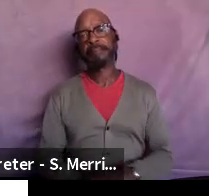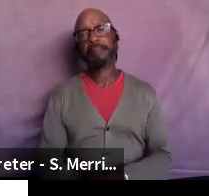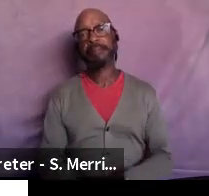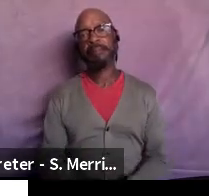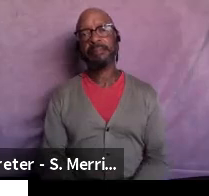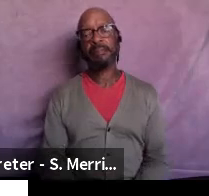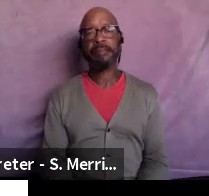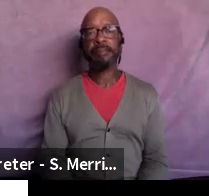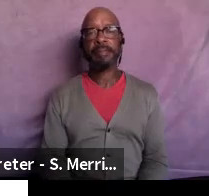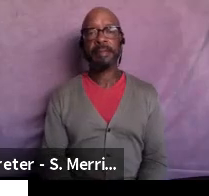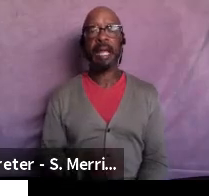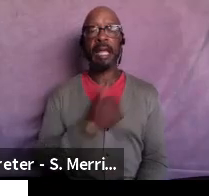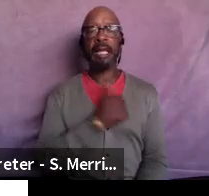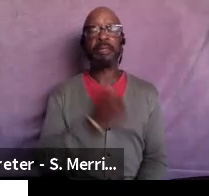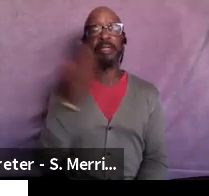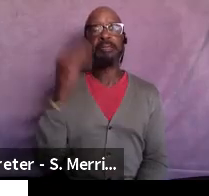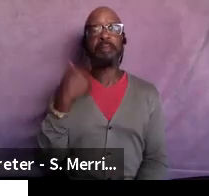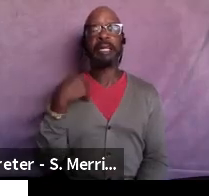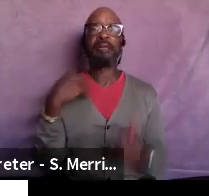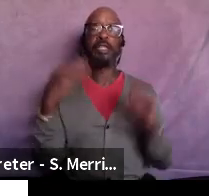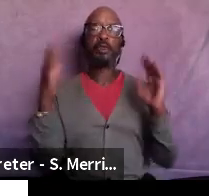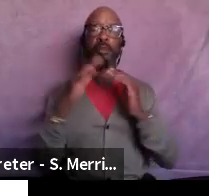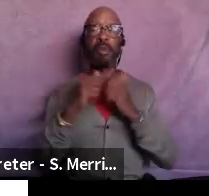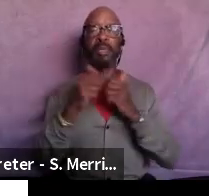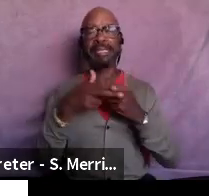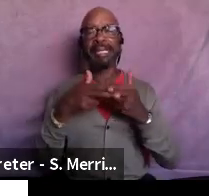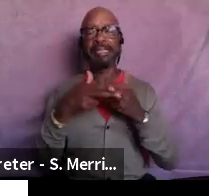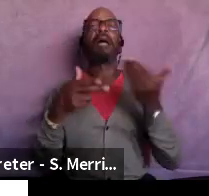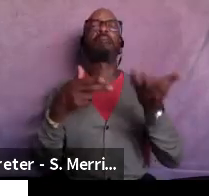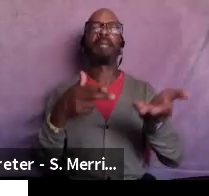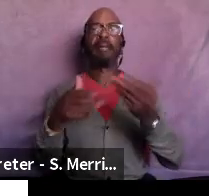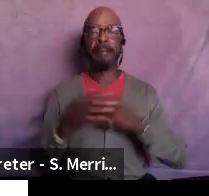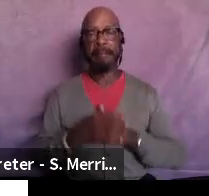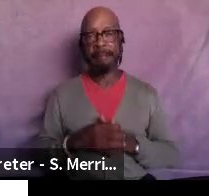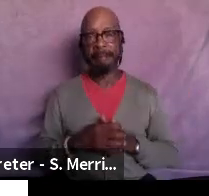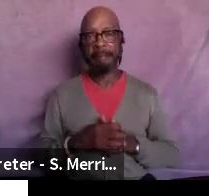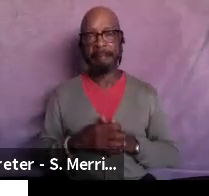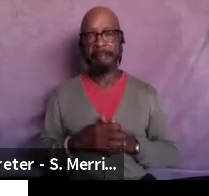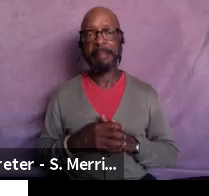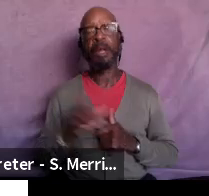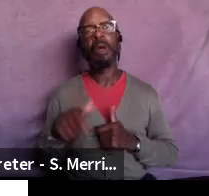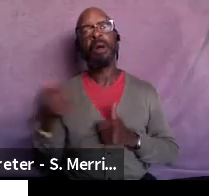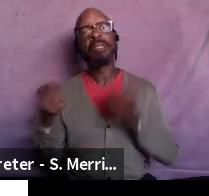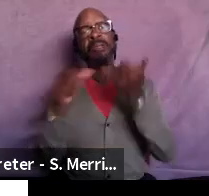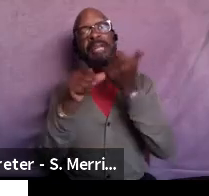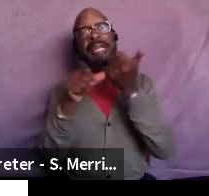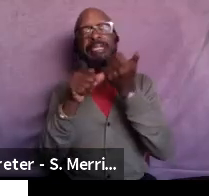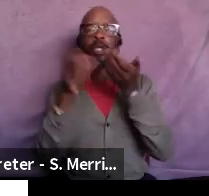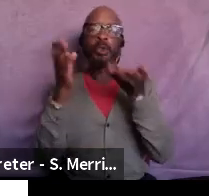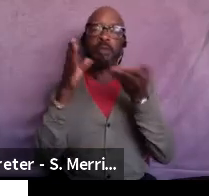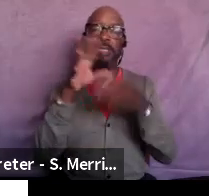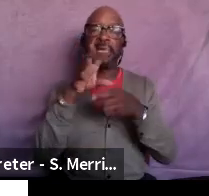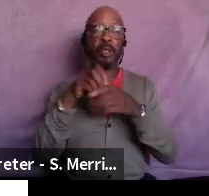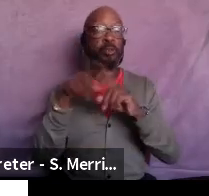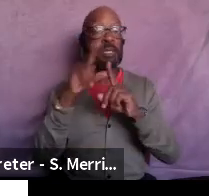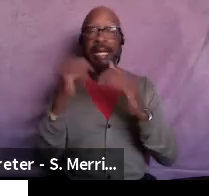I'm sorry, I seem to be having trouble with the slides. There we go. So auxiliary aids and services include, but are not